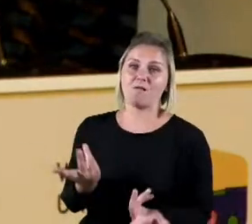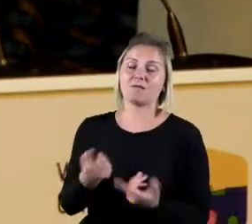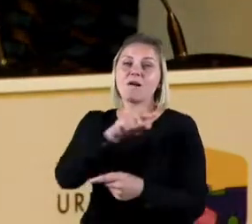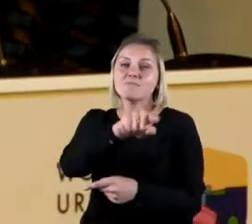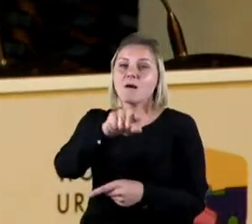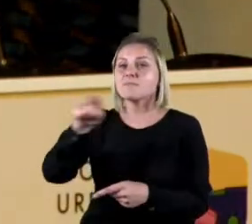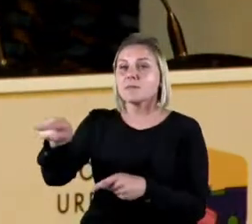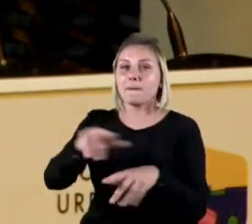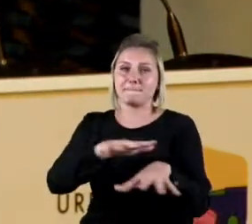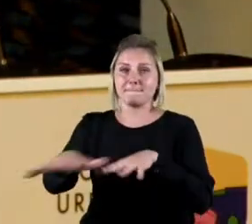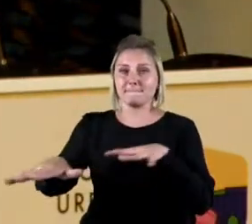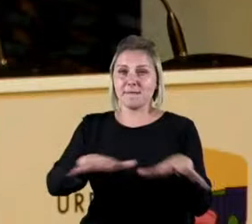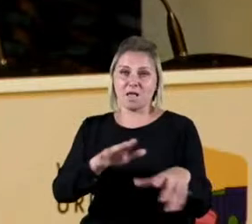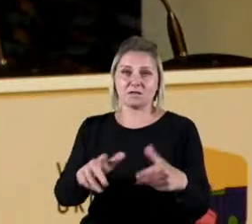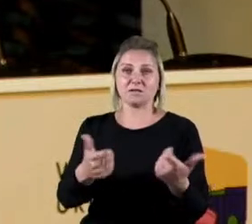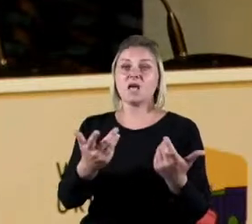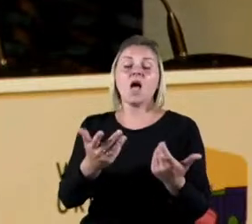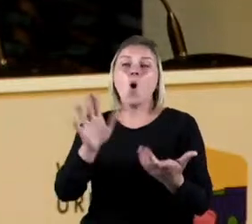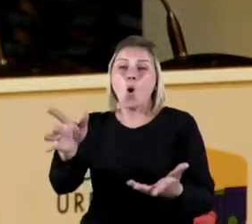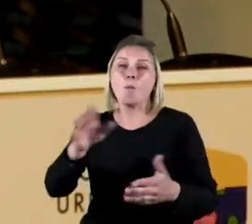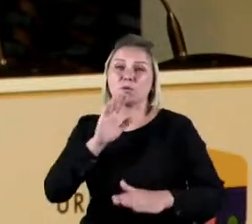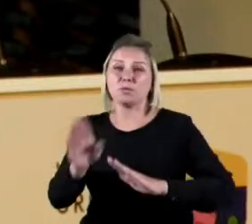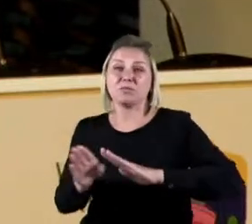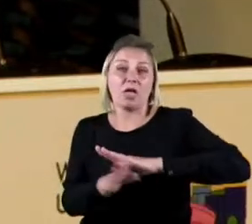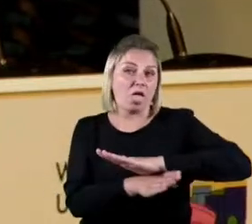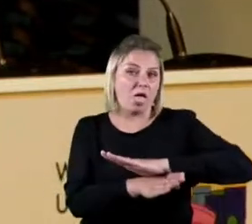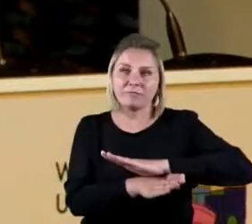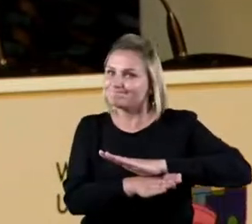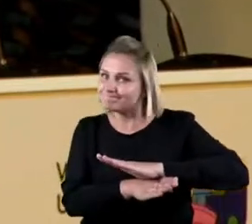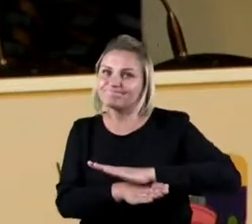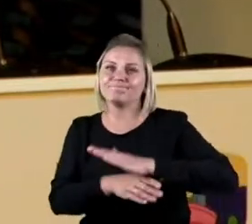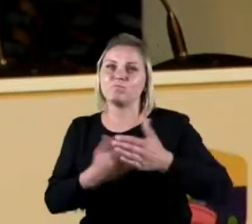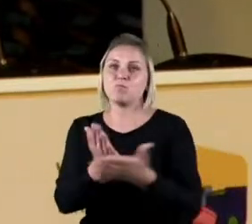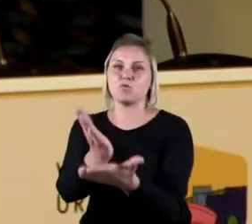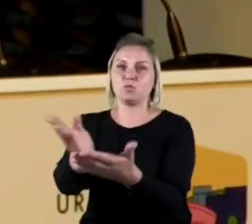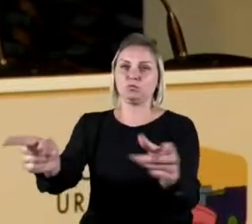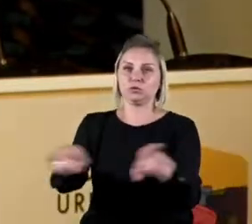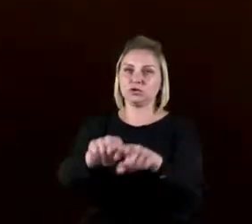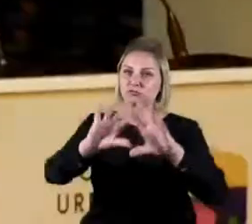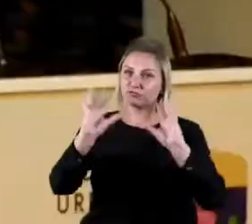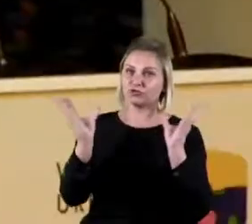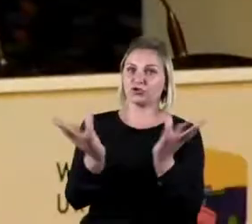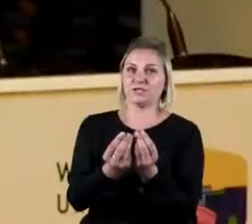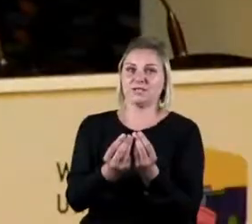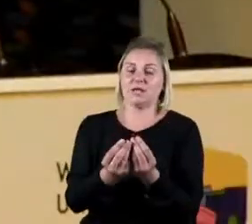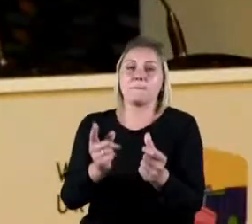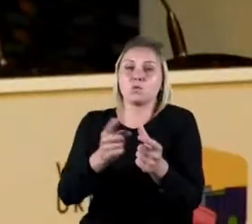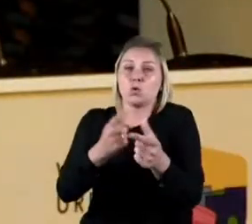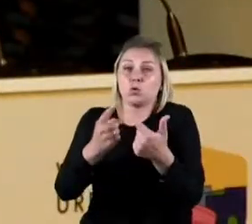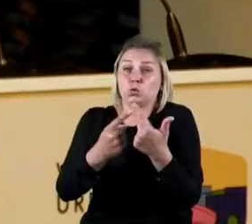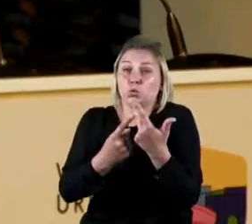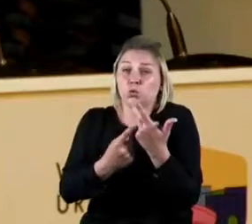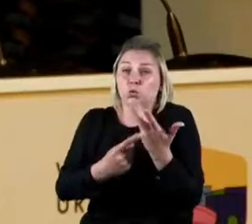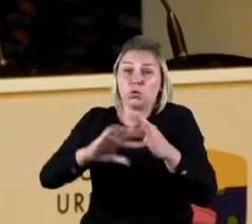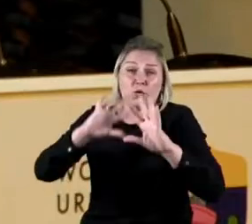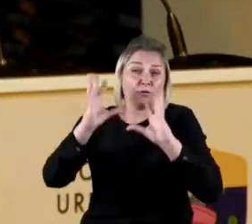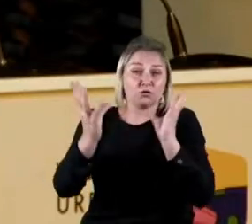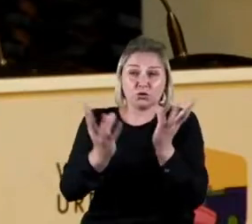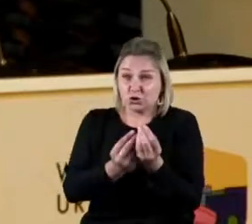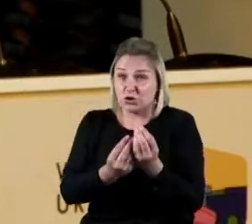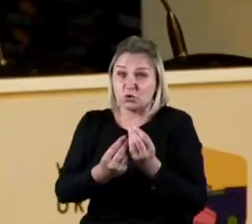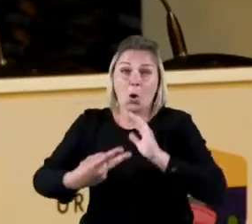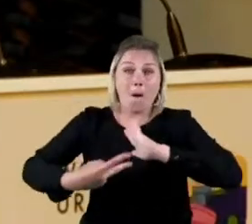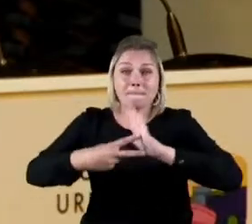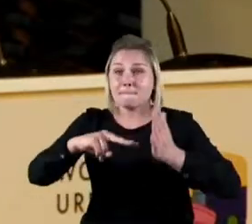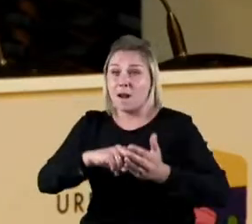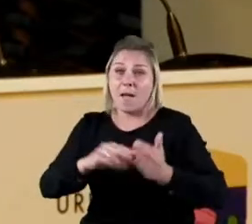development process. Recognizing this imperative, UNDP's Urban Risk Management and Resilience Strategy seeks to